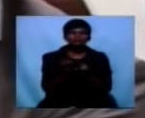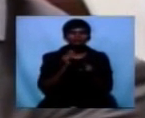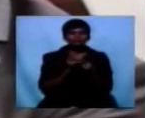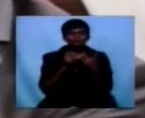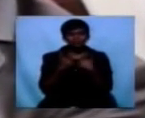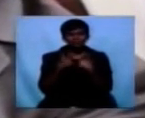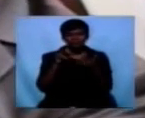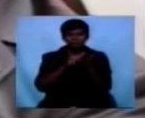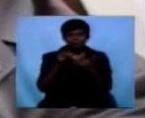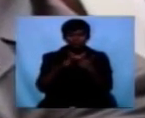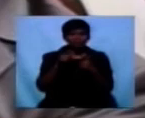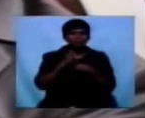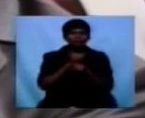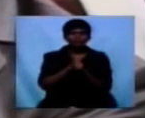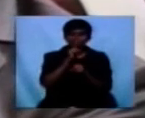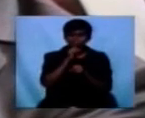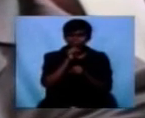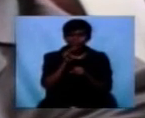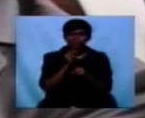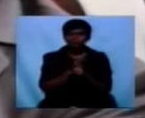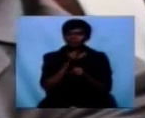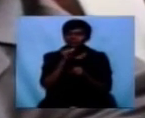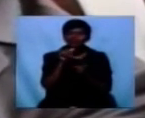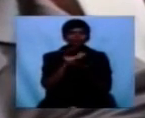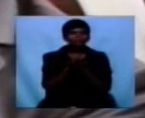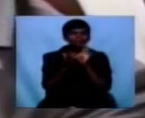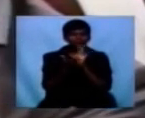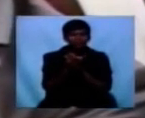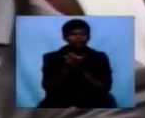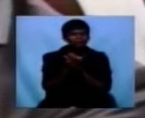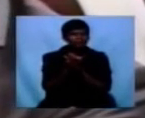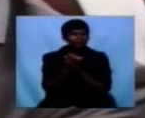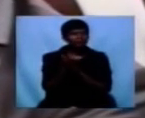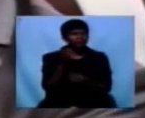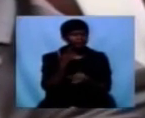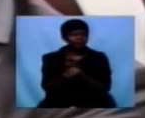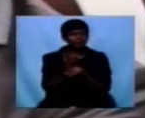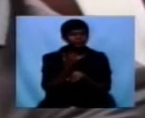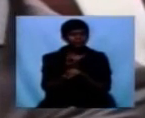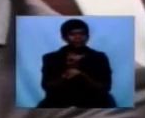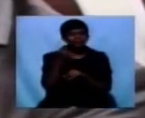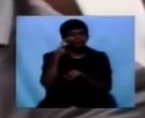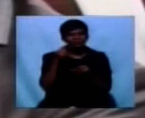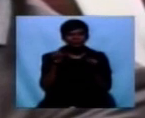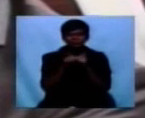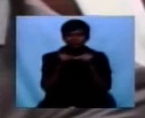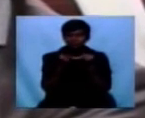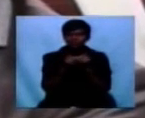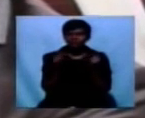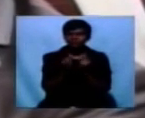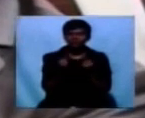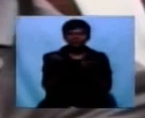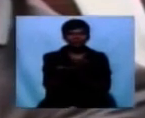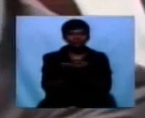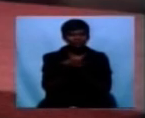a program to making sure that we do not become the encumbrance in terms of social and economic